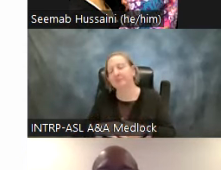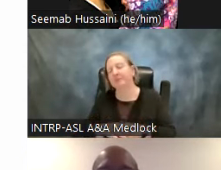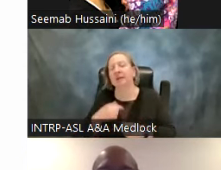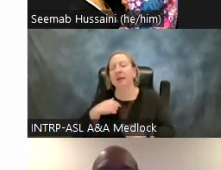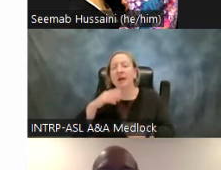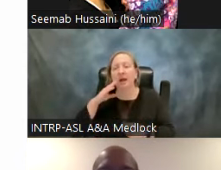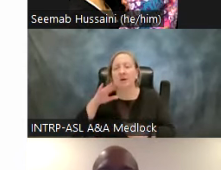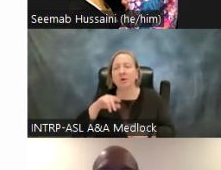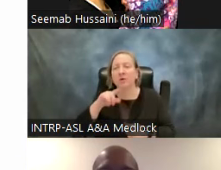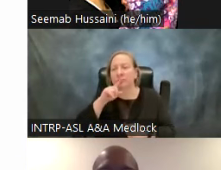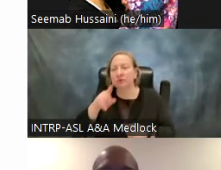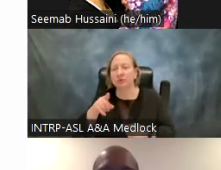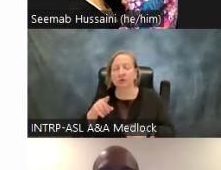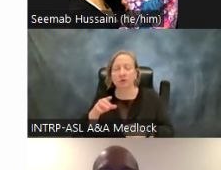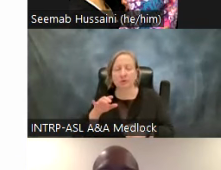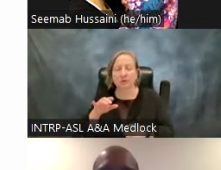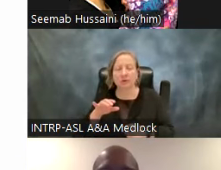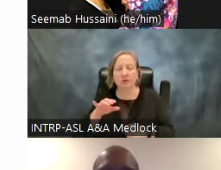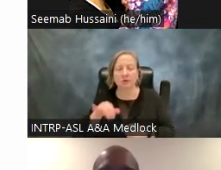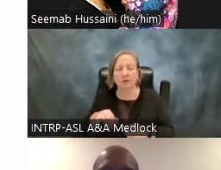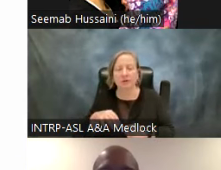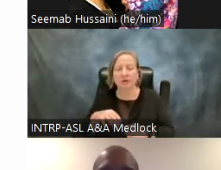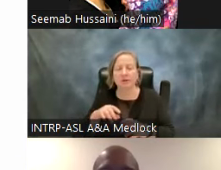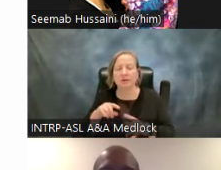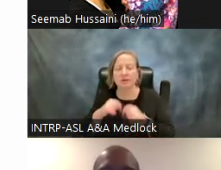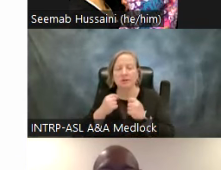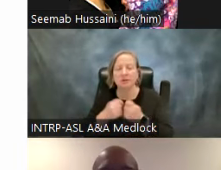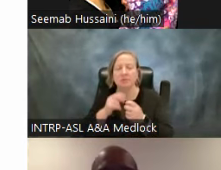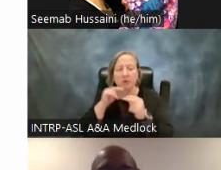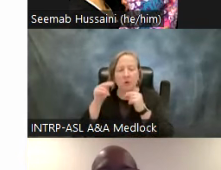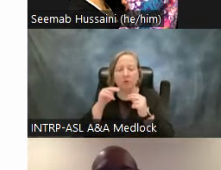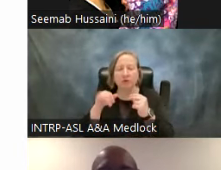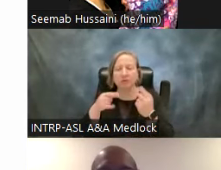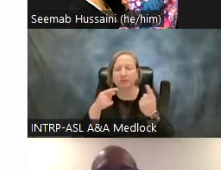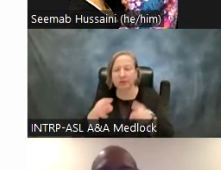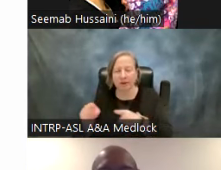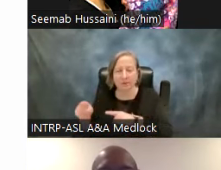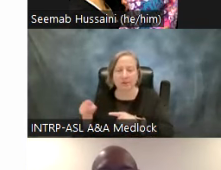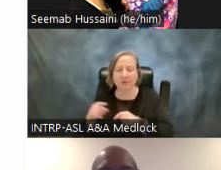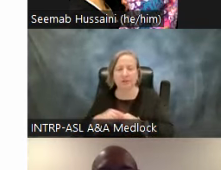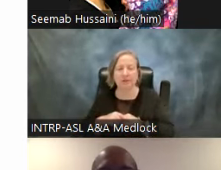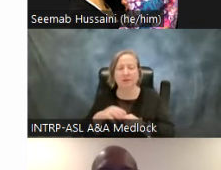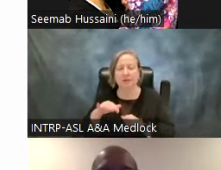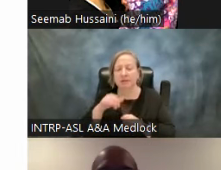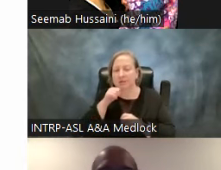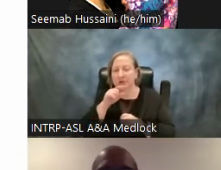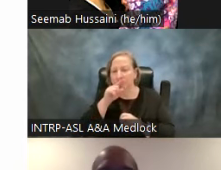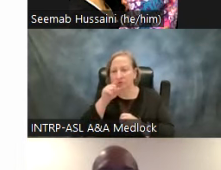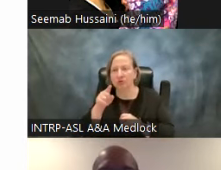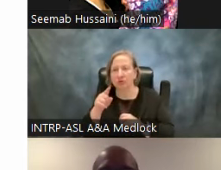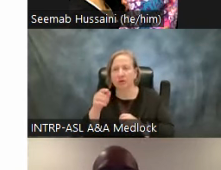know for sure that IT negotiations is still something that's taking place, and it's